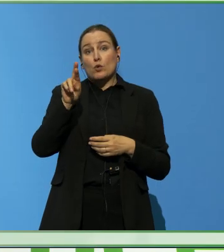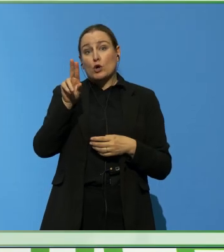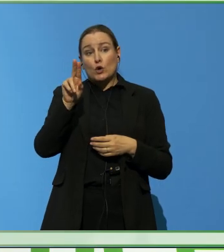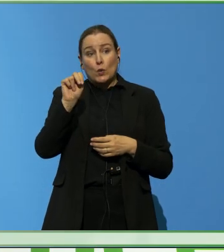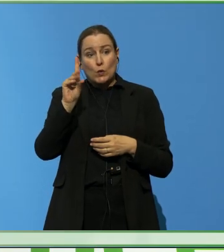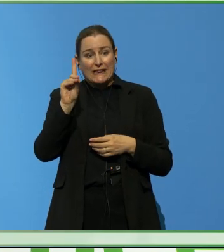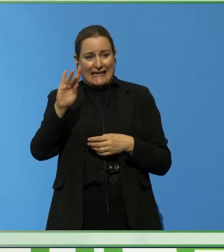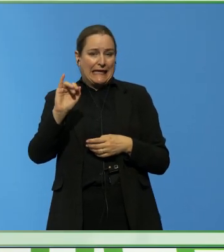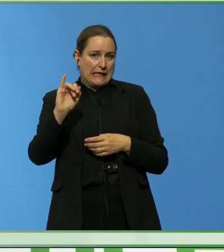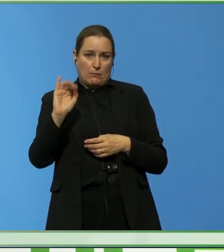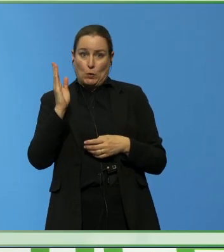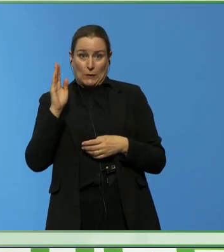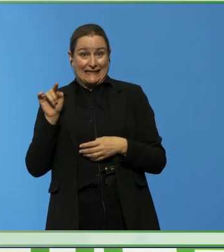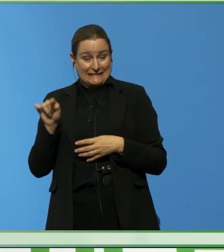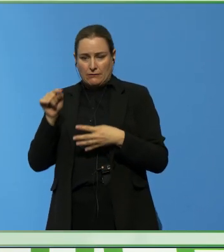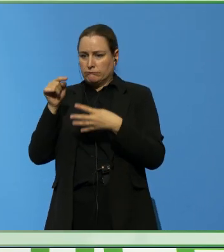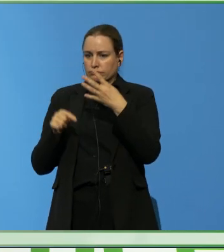15 Oki countries.